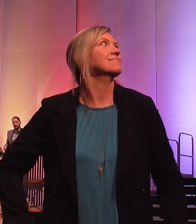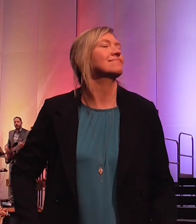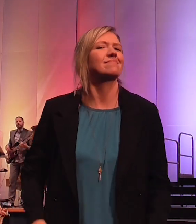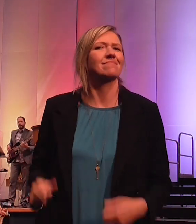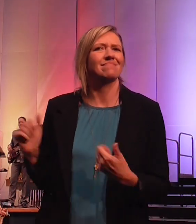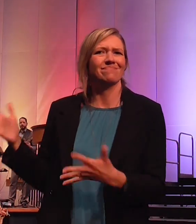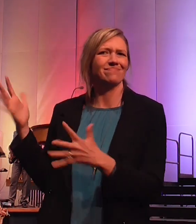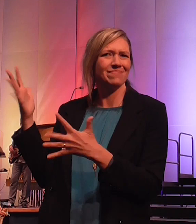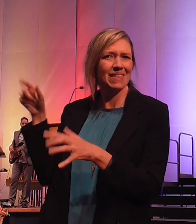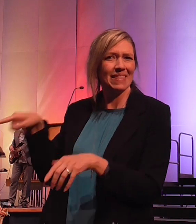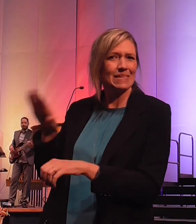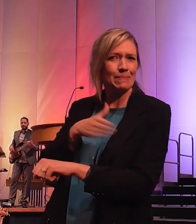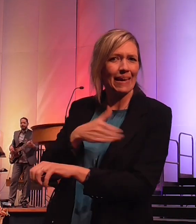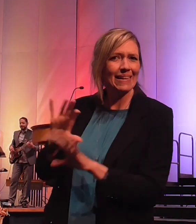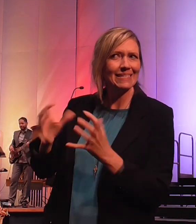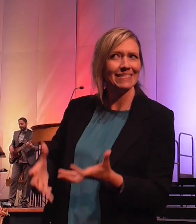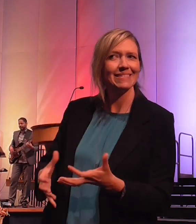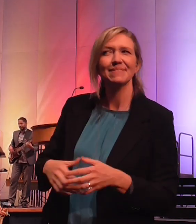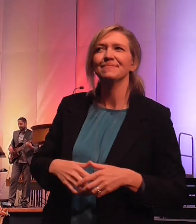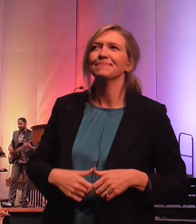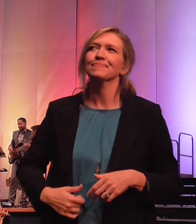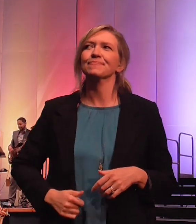What a man! What a man!